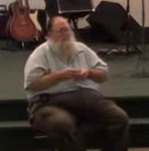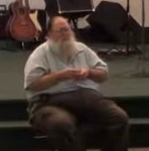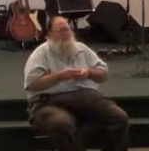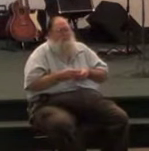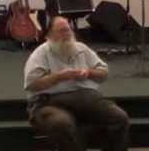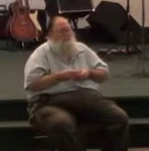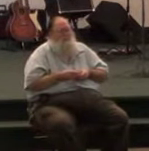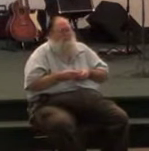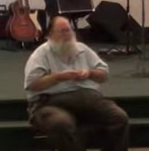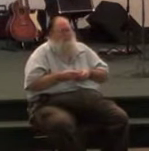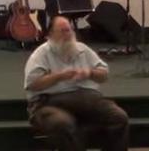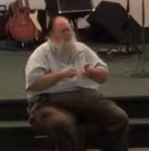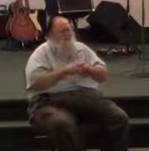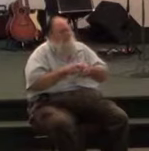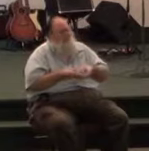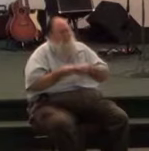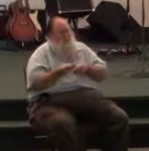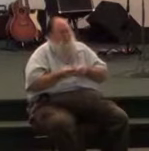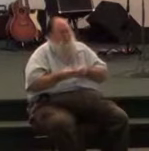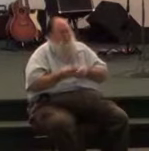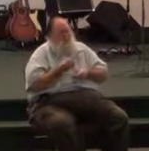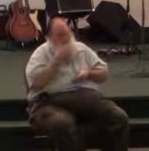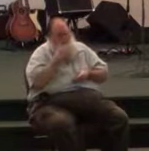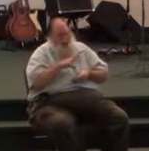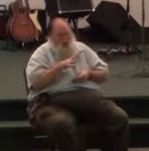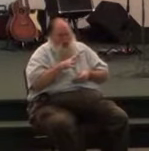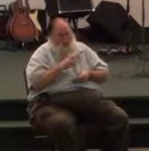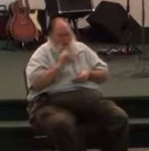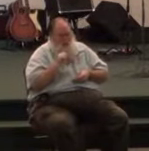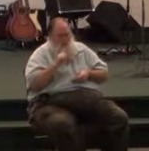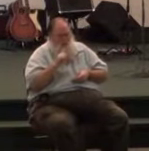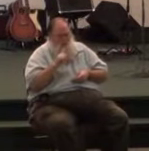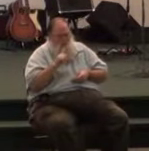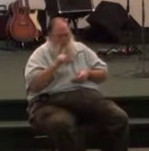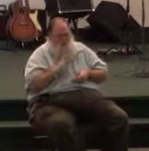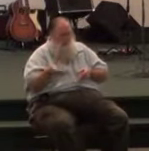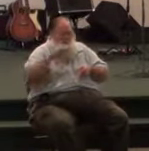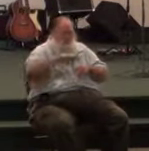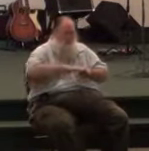job, to treat evil with good. And that isn't easy.